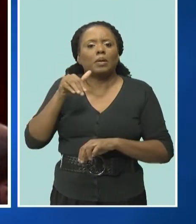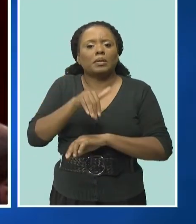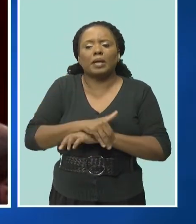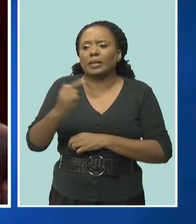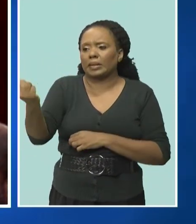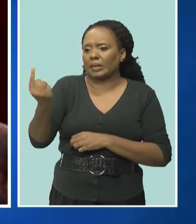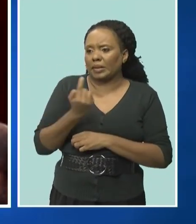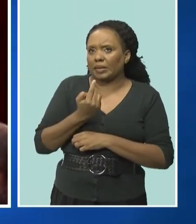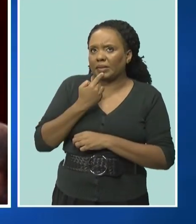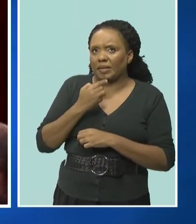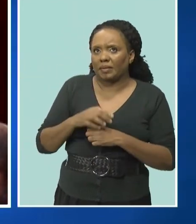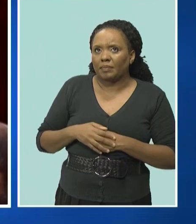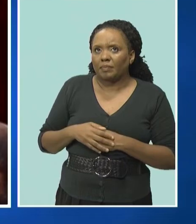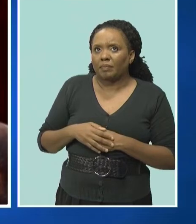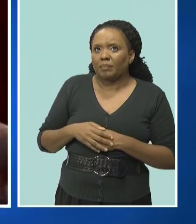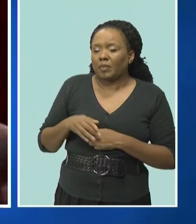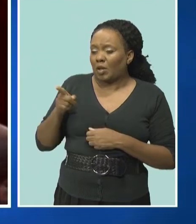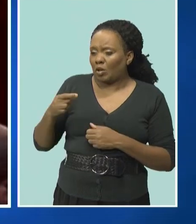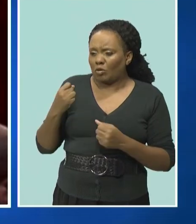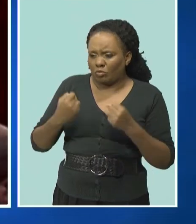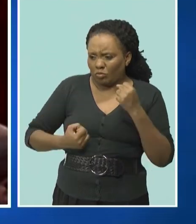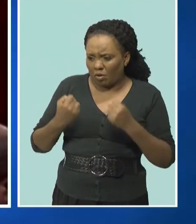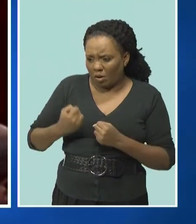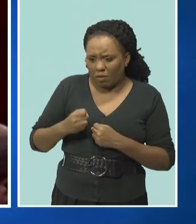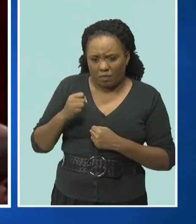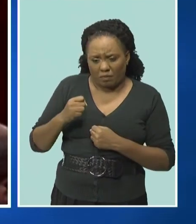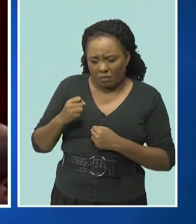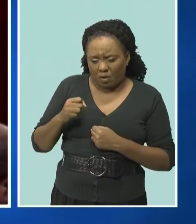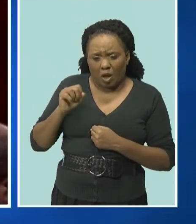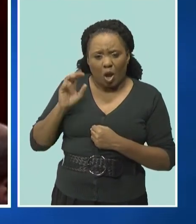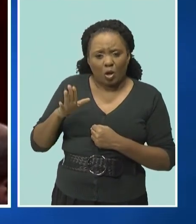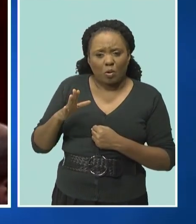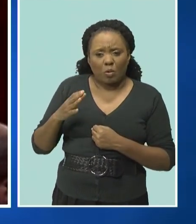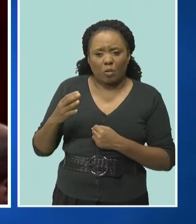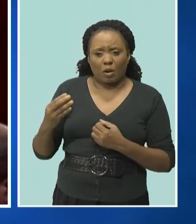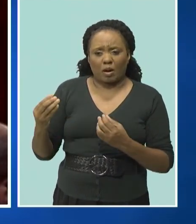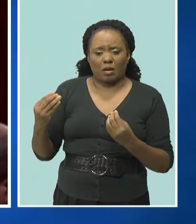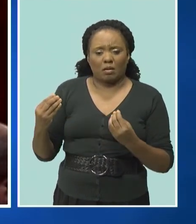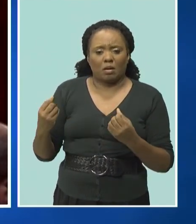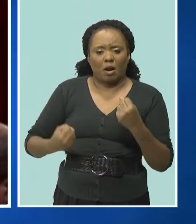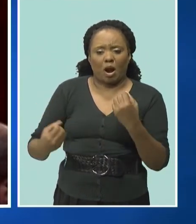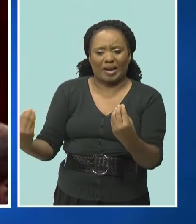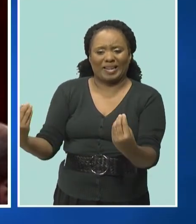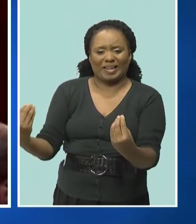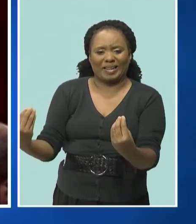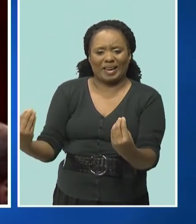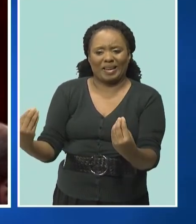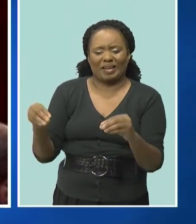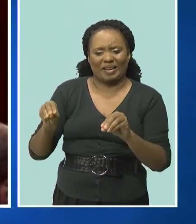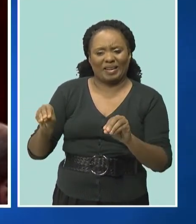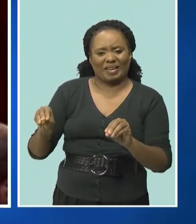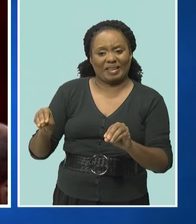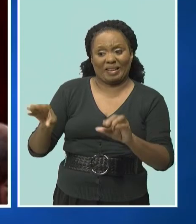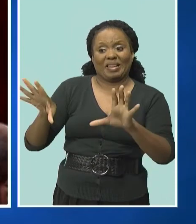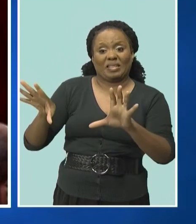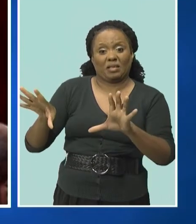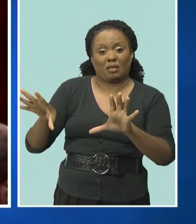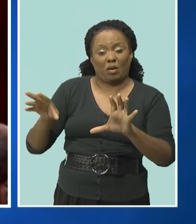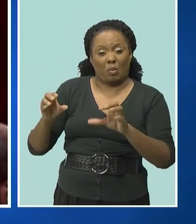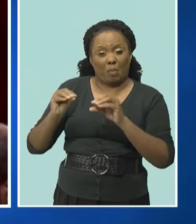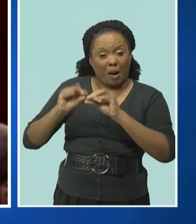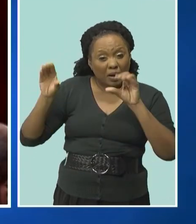if I drive with my lights on, my bright lights on. It was a day we were at the swimming pool, sir, for children with